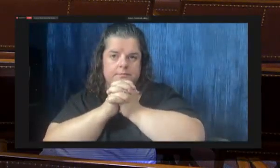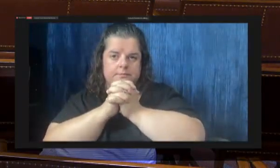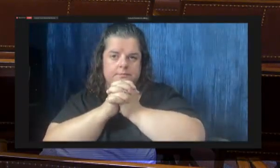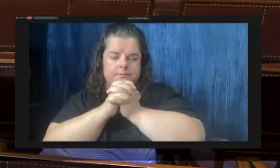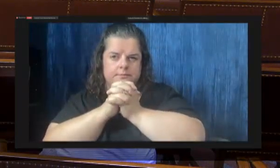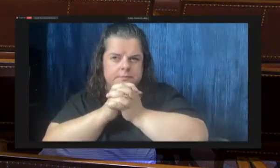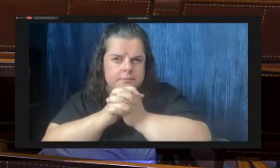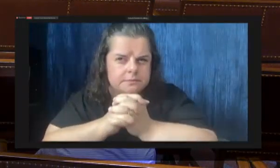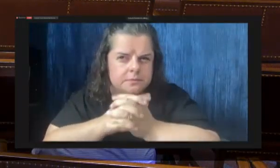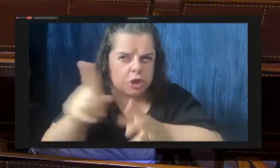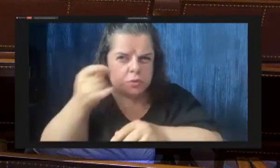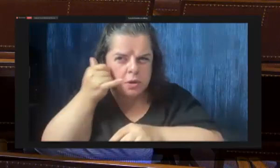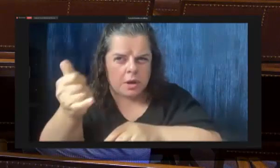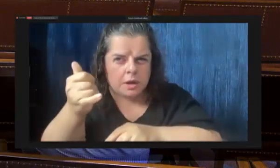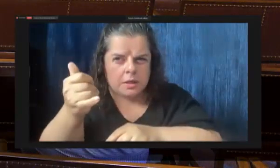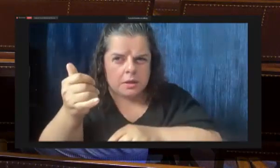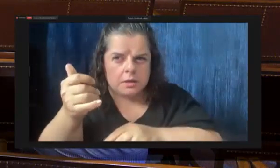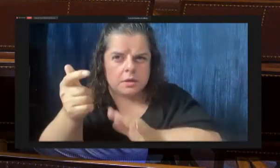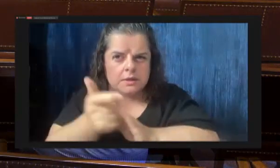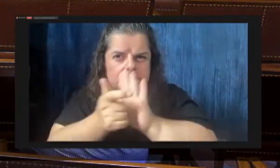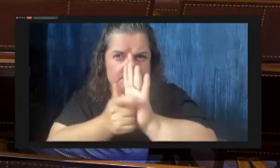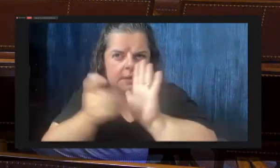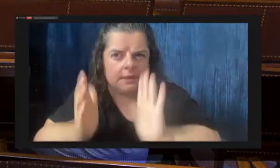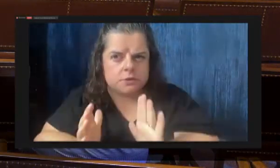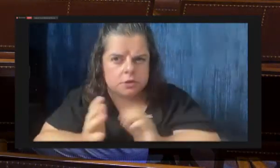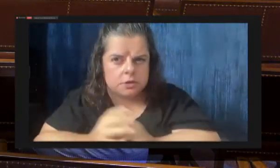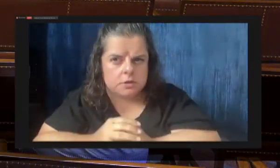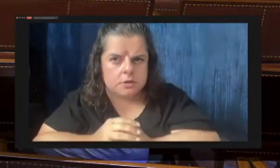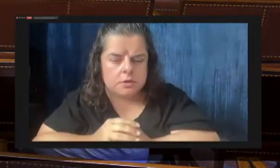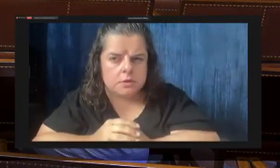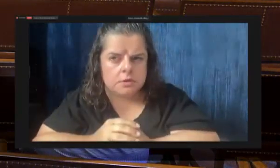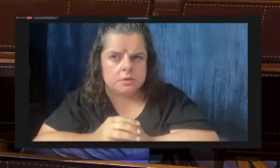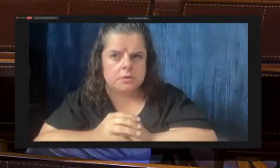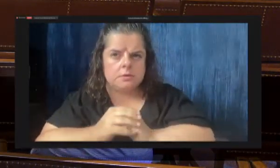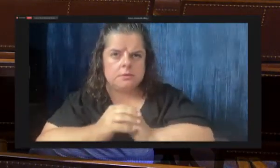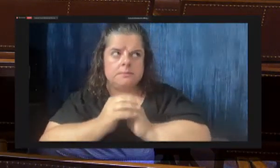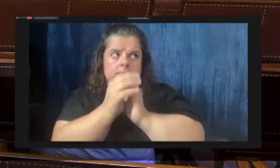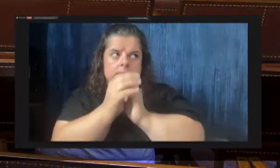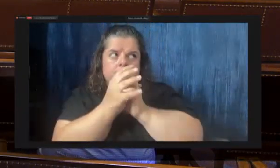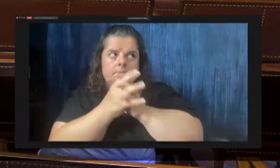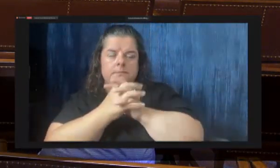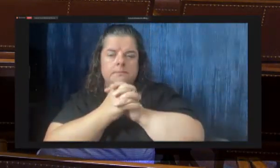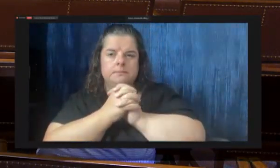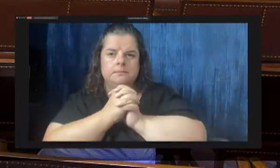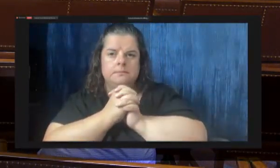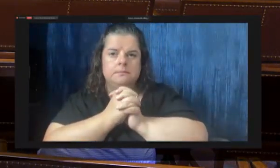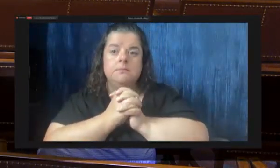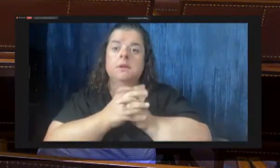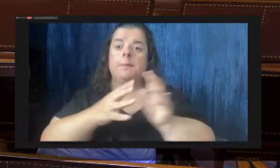Are you calling the solicitor? Director, would you like to just walk us through the changes on the amendment?